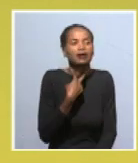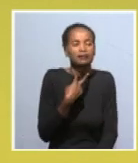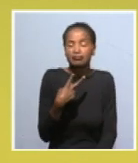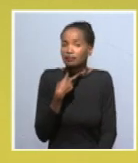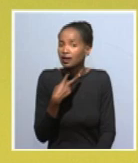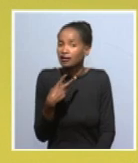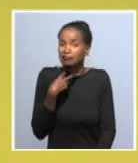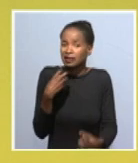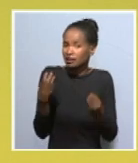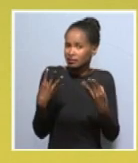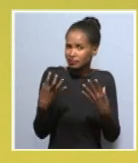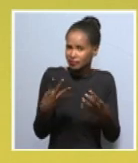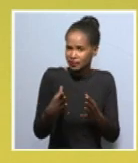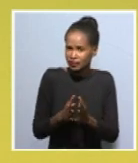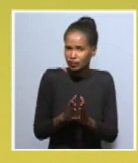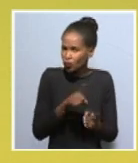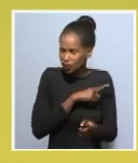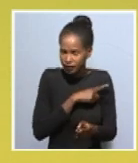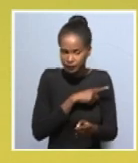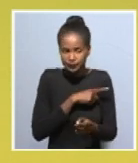We have inherited